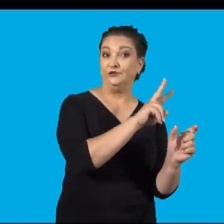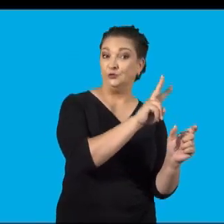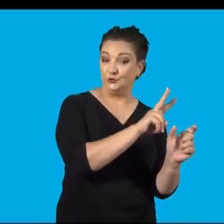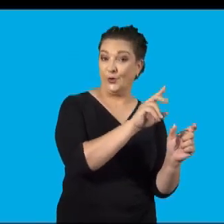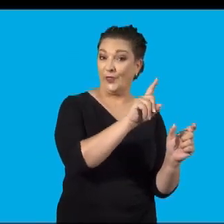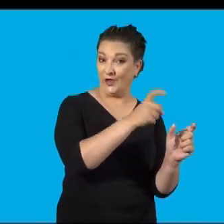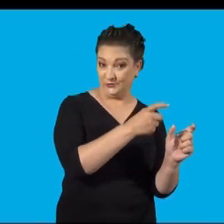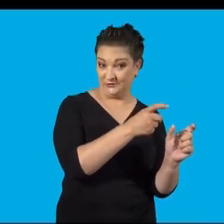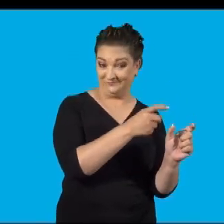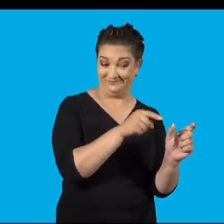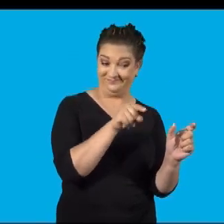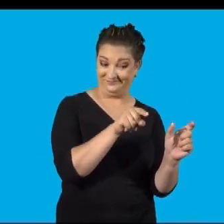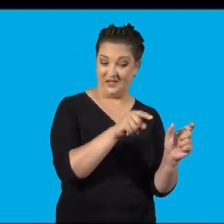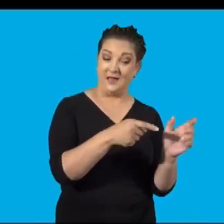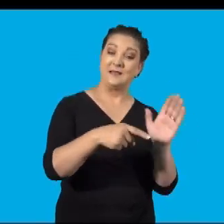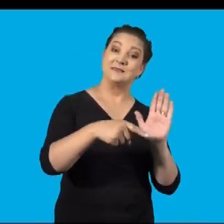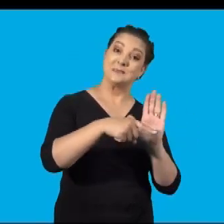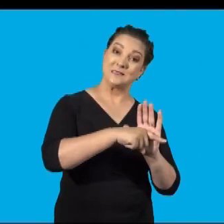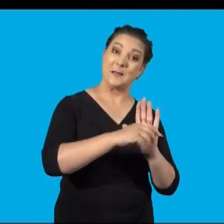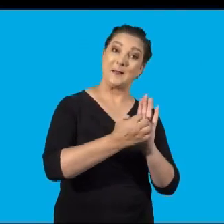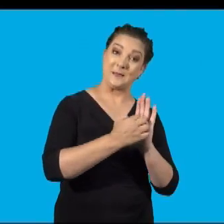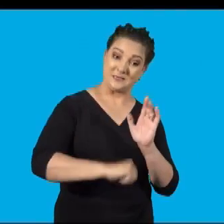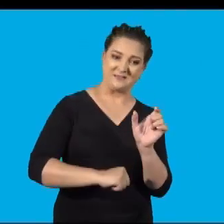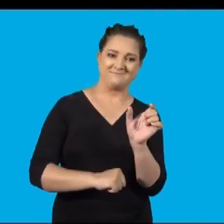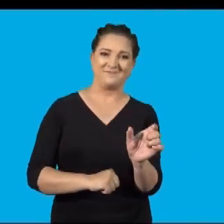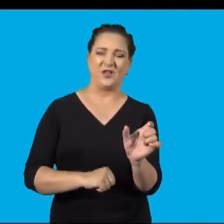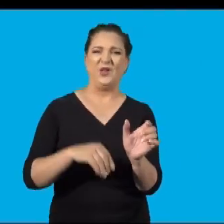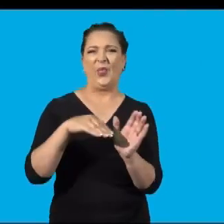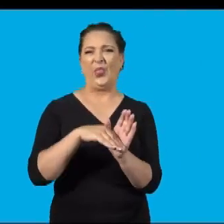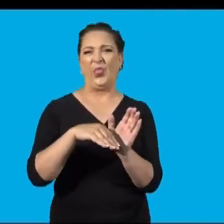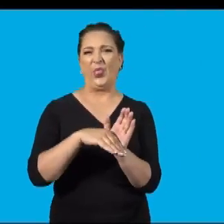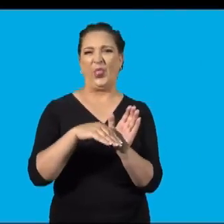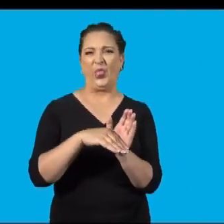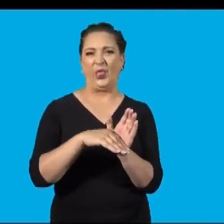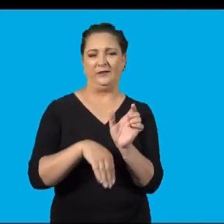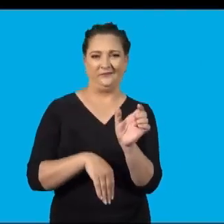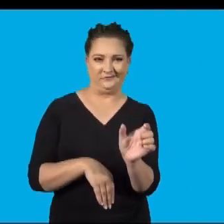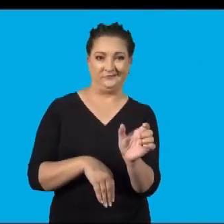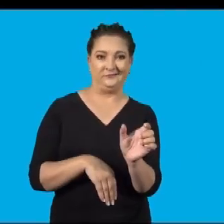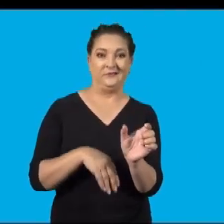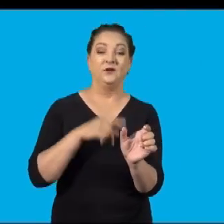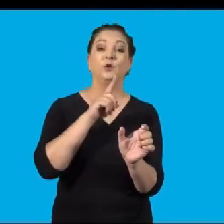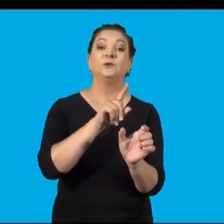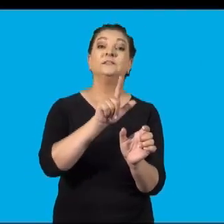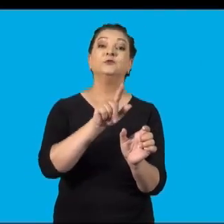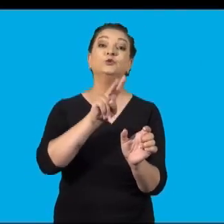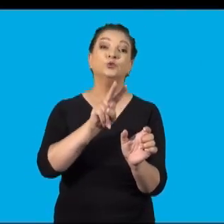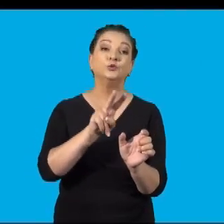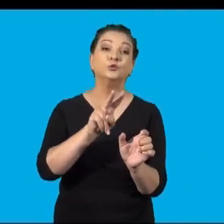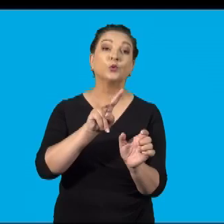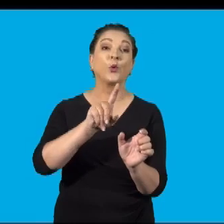252,000, and I subtract the accumulated depreciation, which is